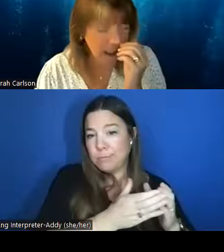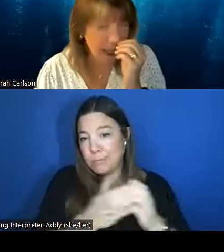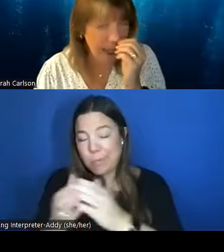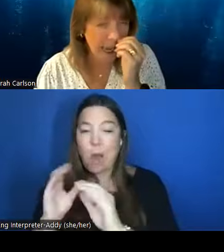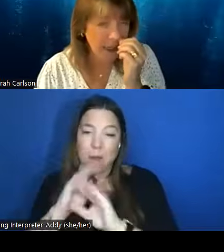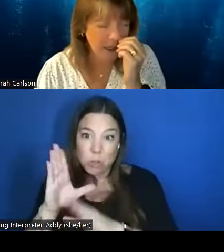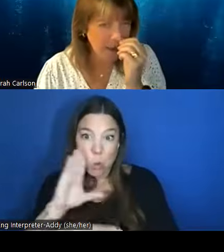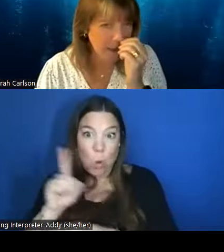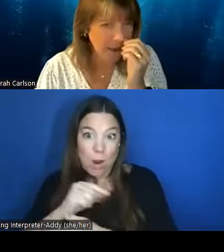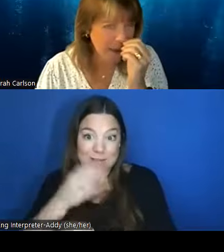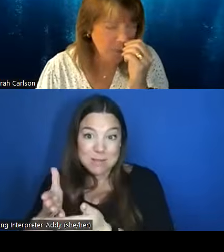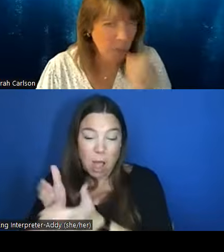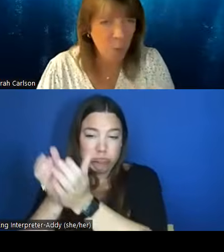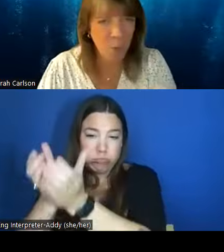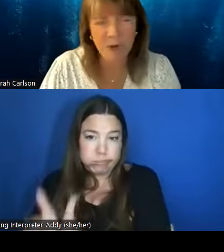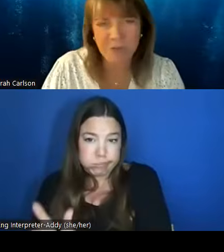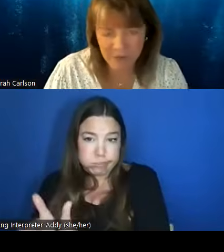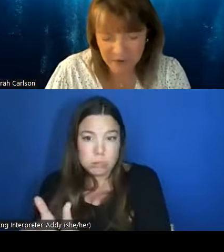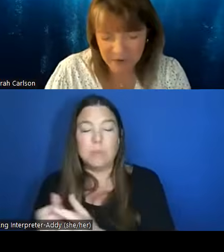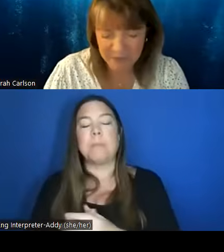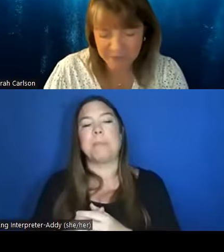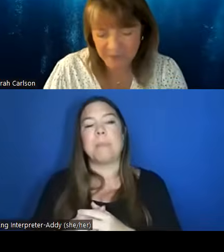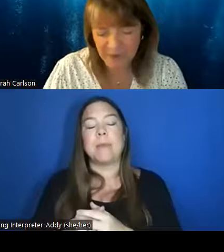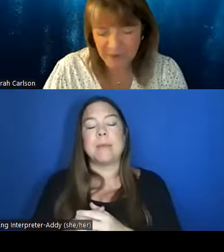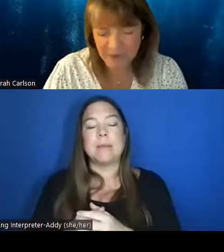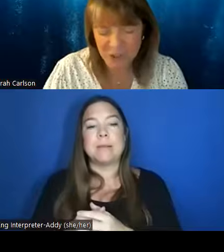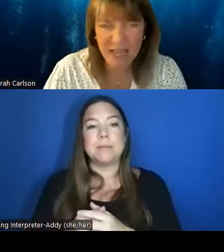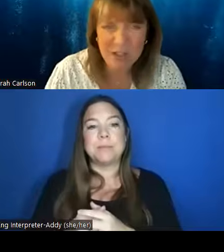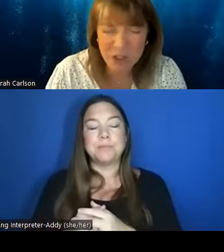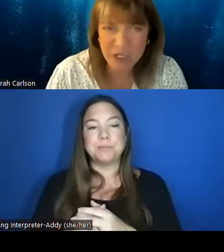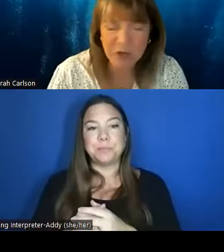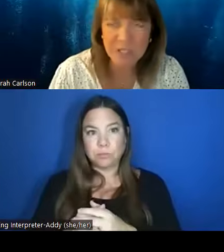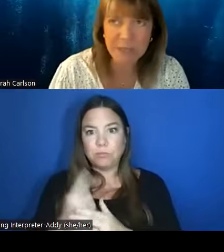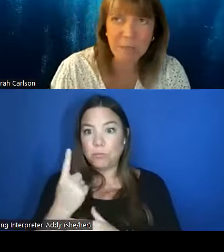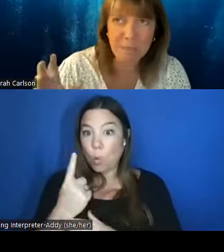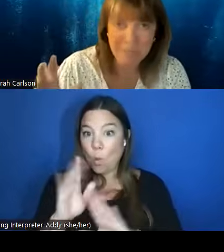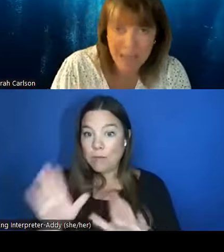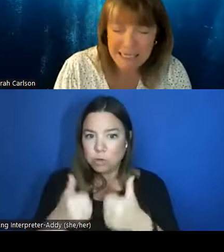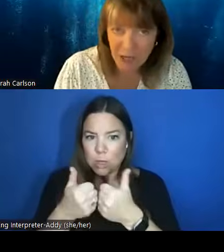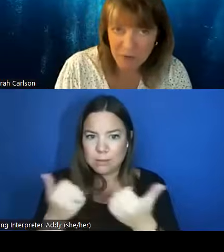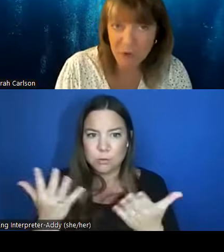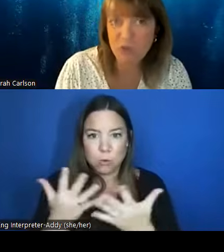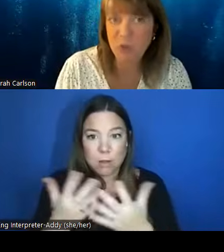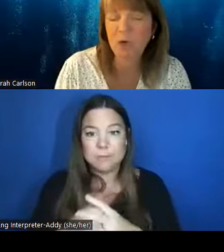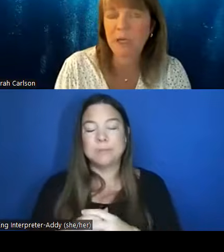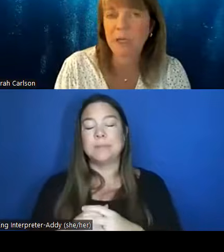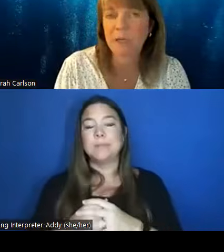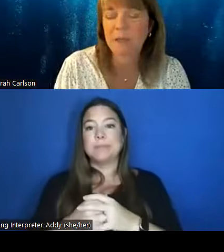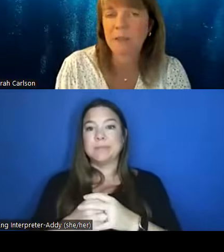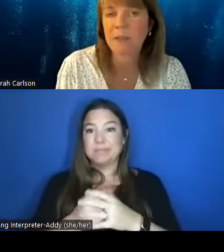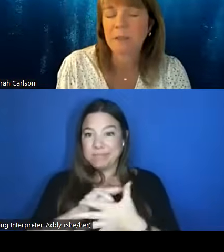sank. And one of the challenges here is that many of those